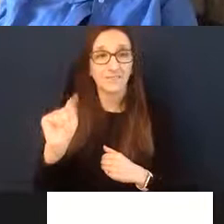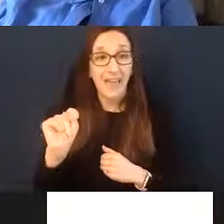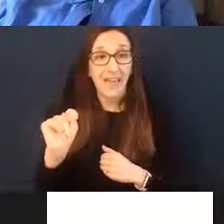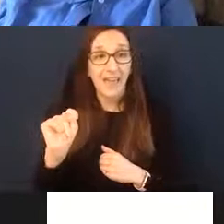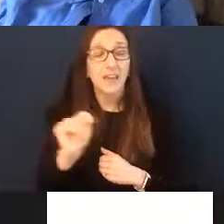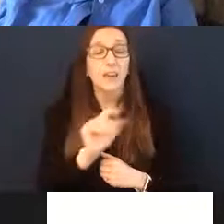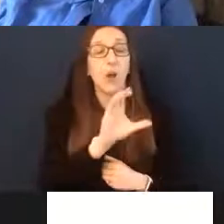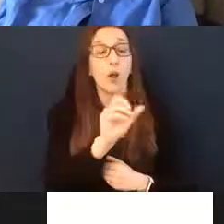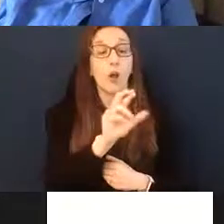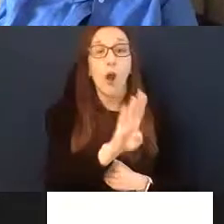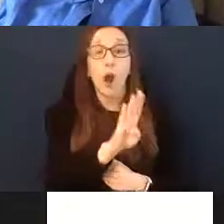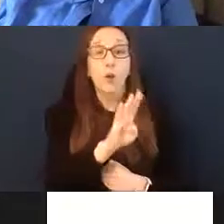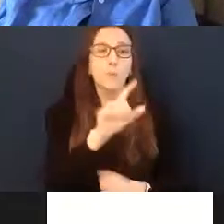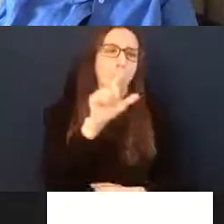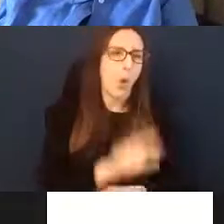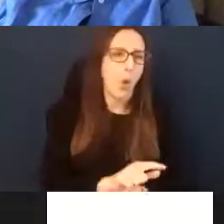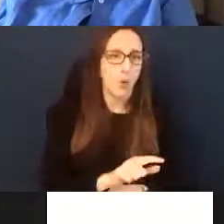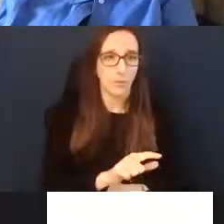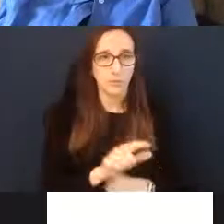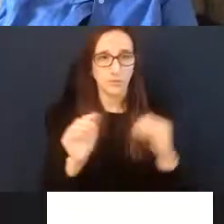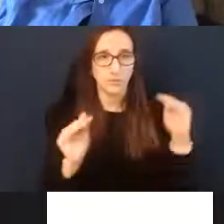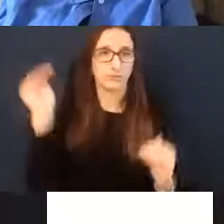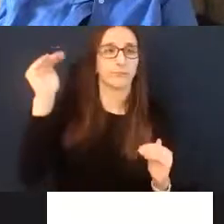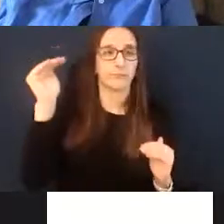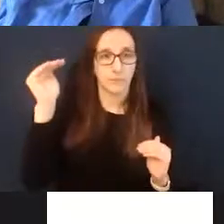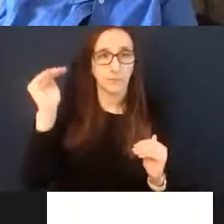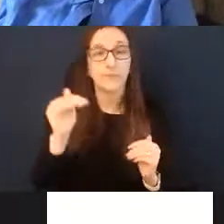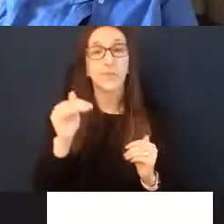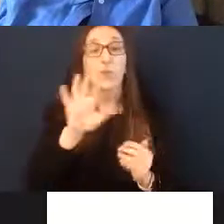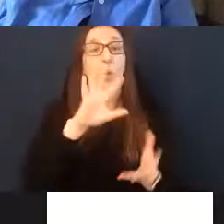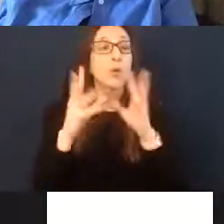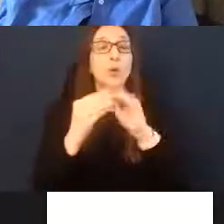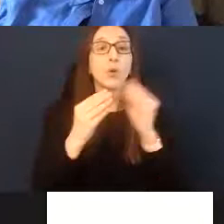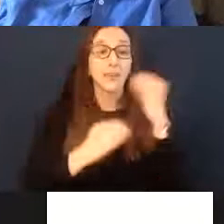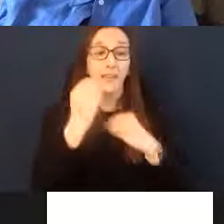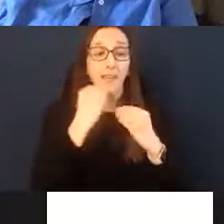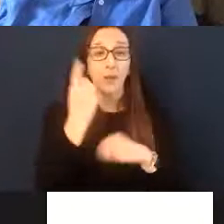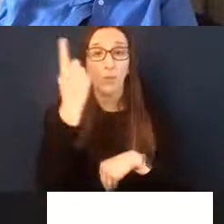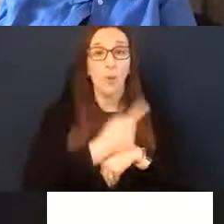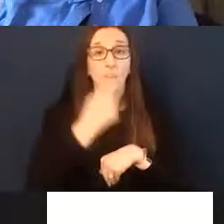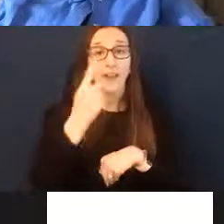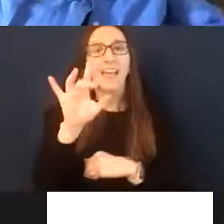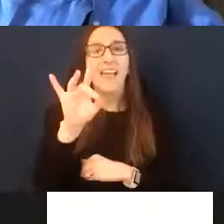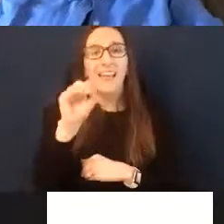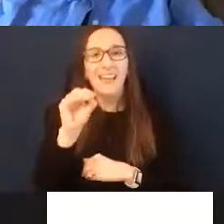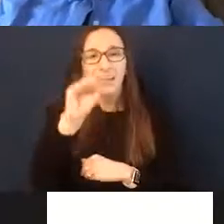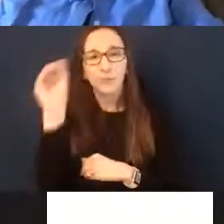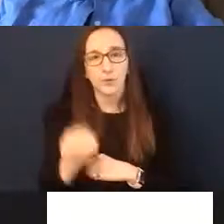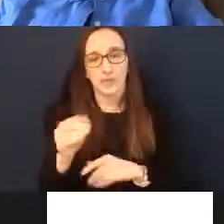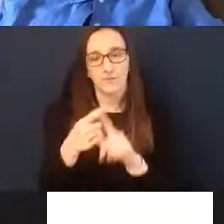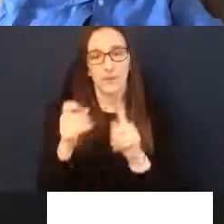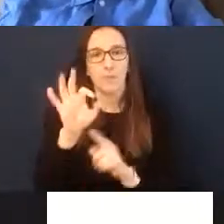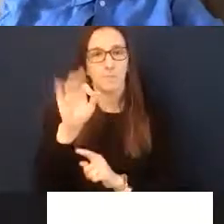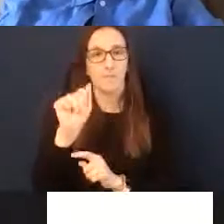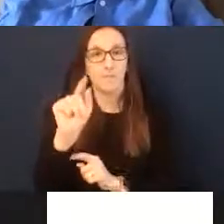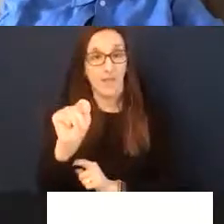of carbohydrates or carbs. So at least 80% of your total calories are coming from fat. There's a